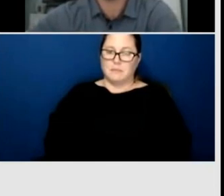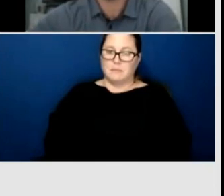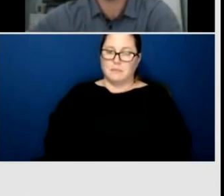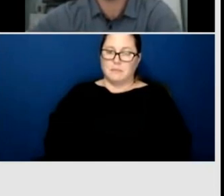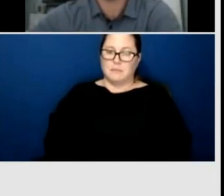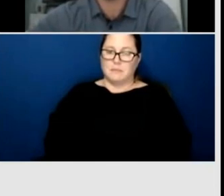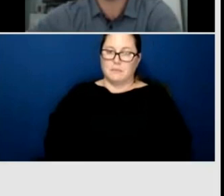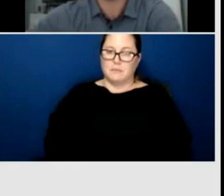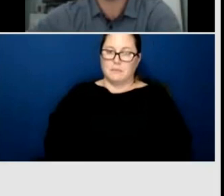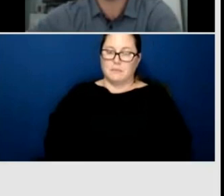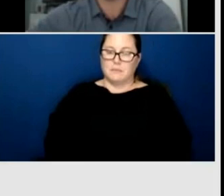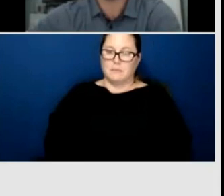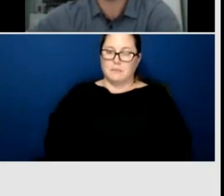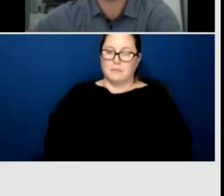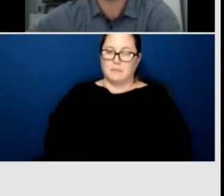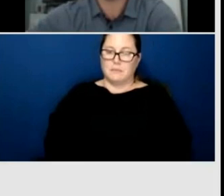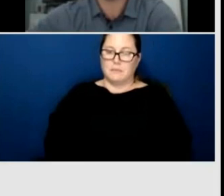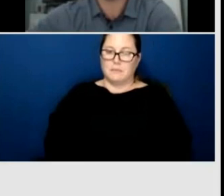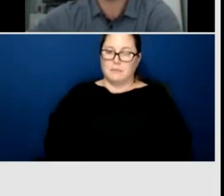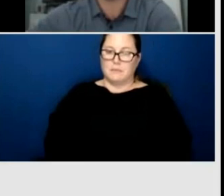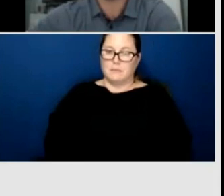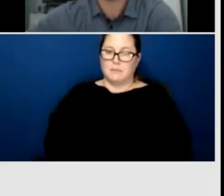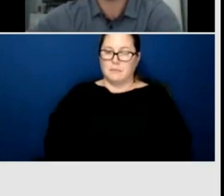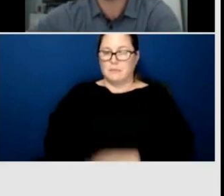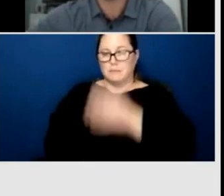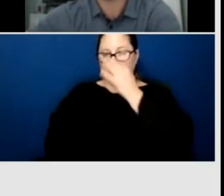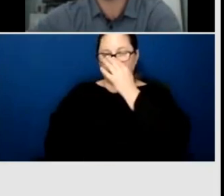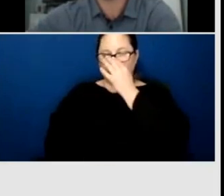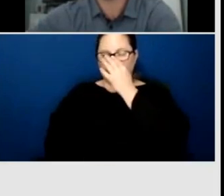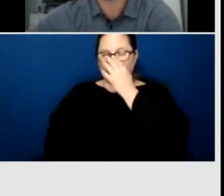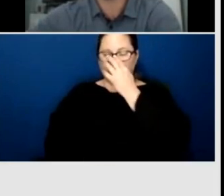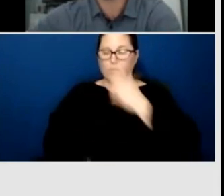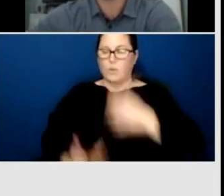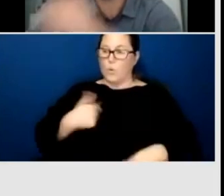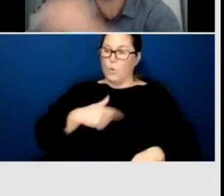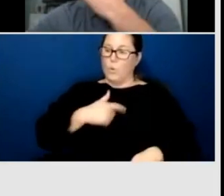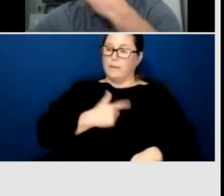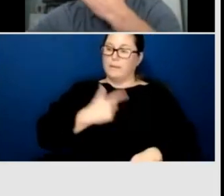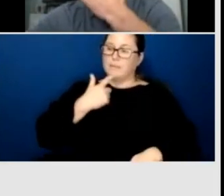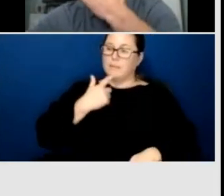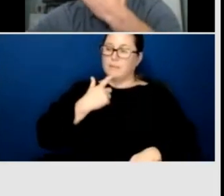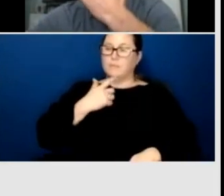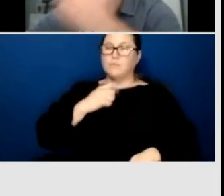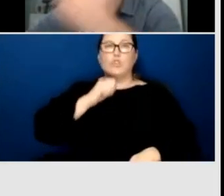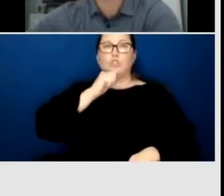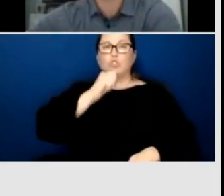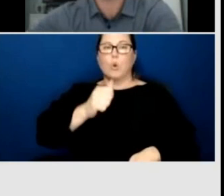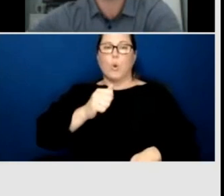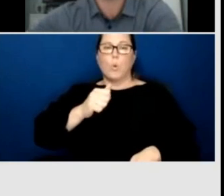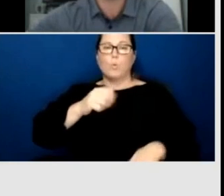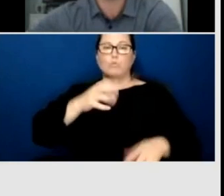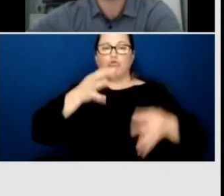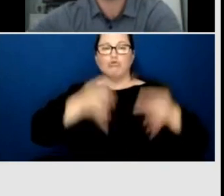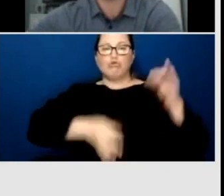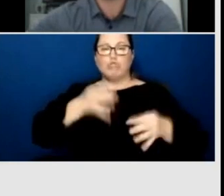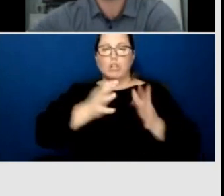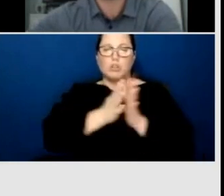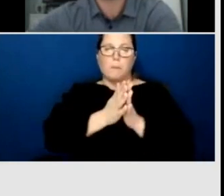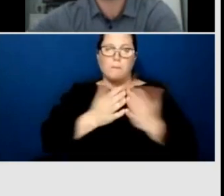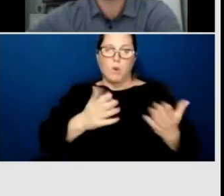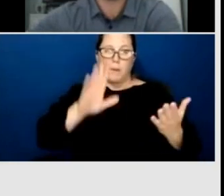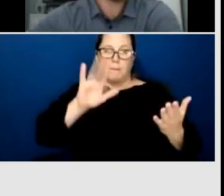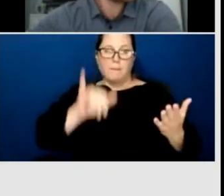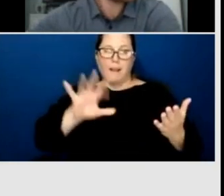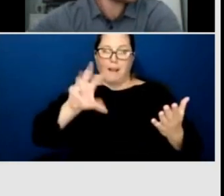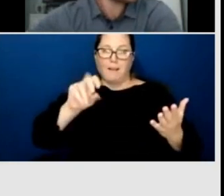Because writing, we say we should not judge people. Don't judge a book by its cover, right? We say don't do that, but do we